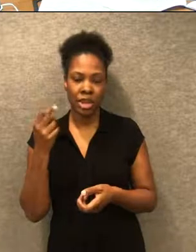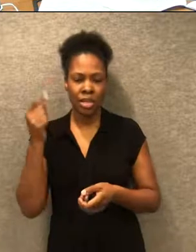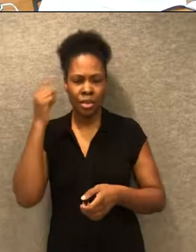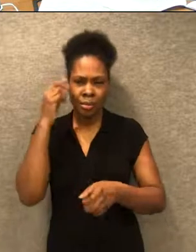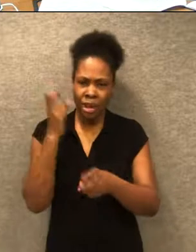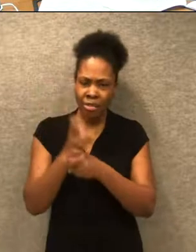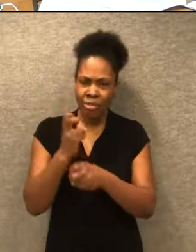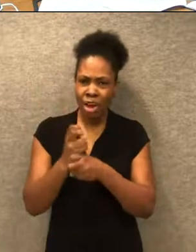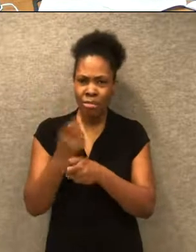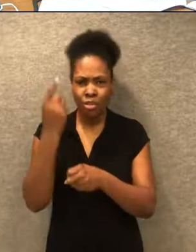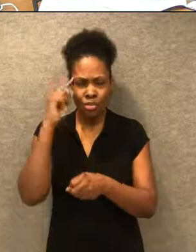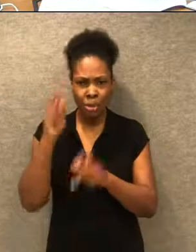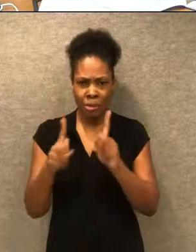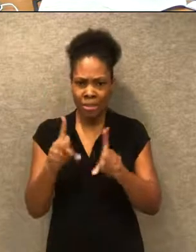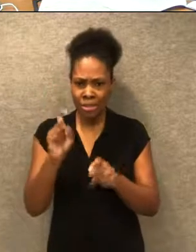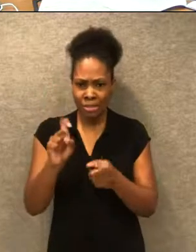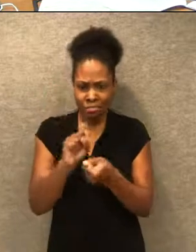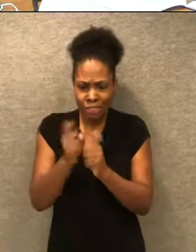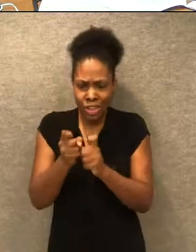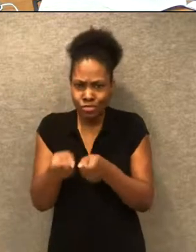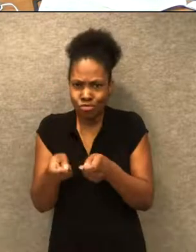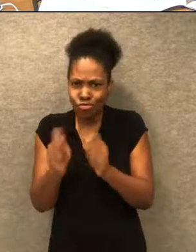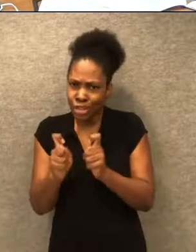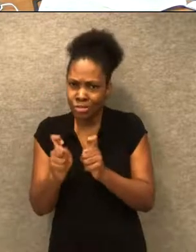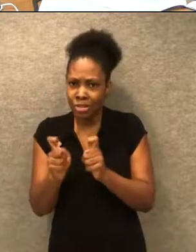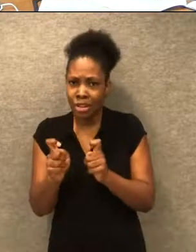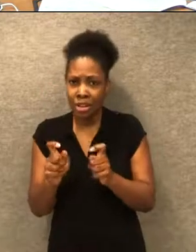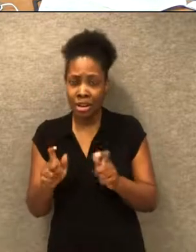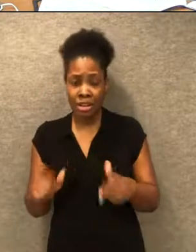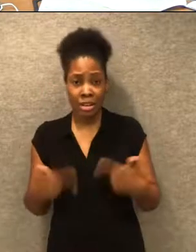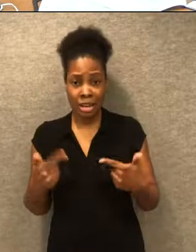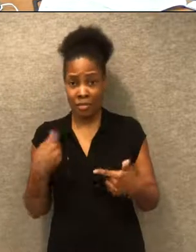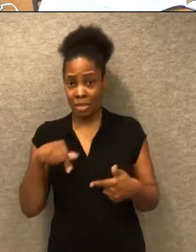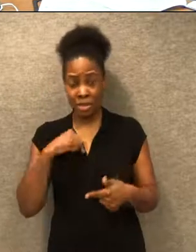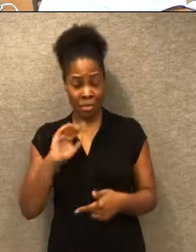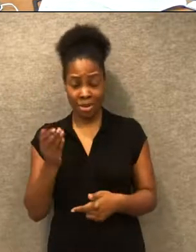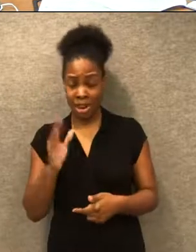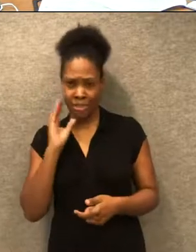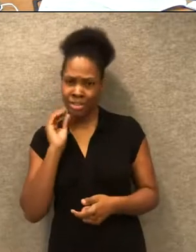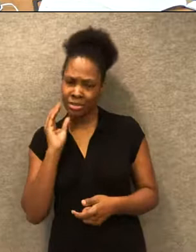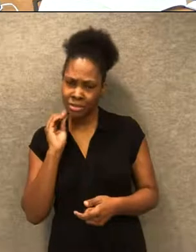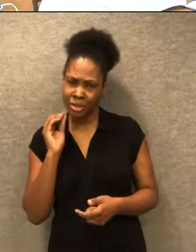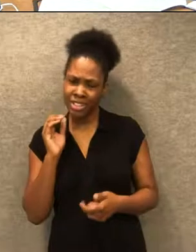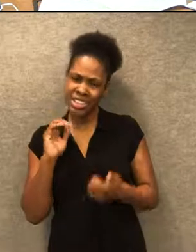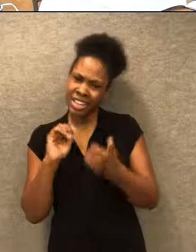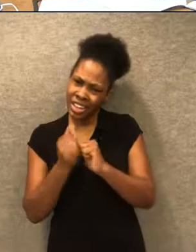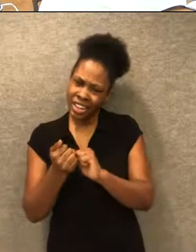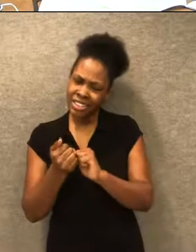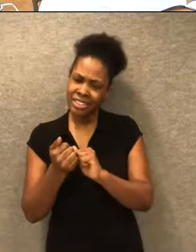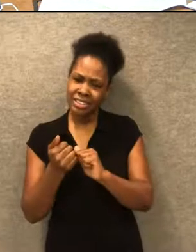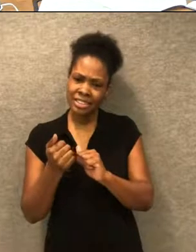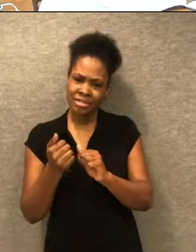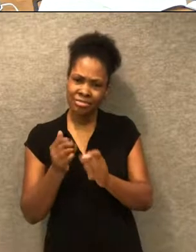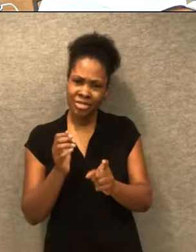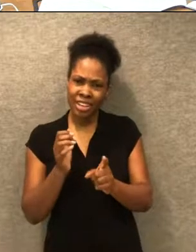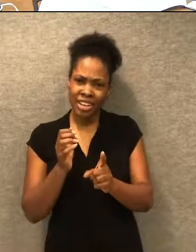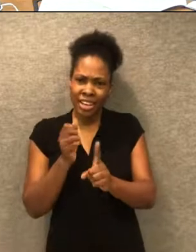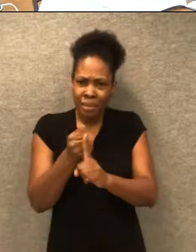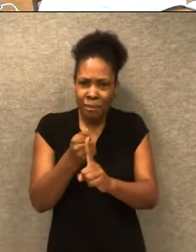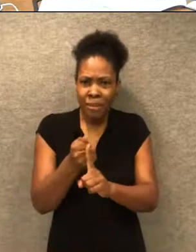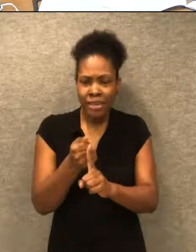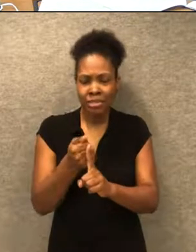that quick on a life that we probably never had to experience? And I just want to kind of add this to it. And think about